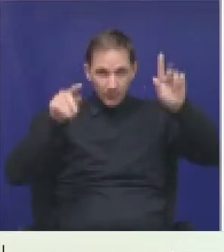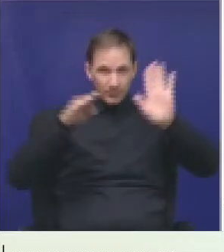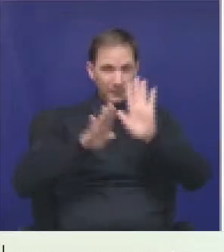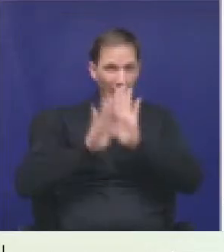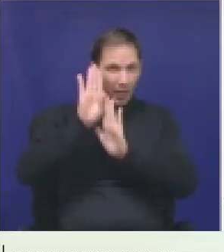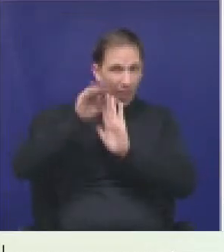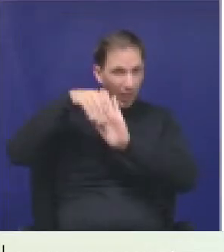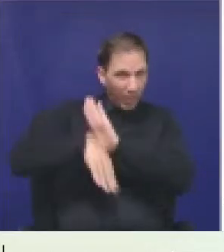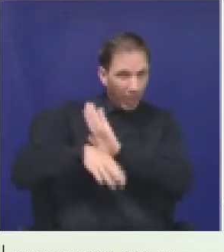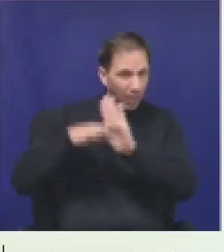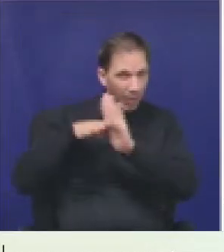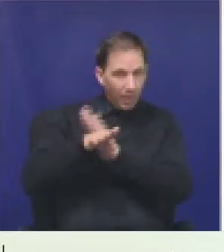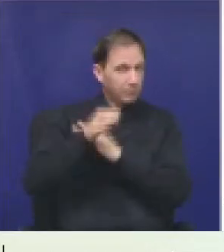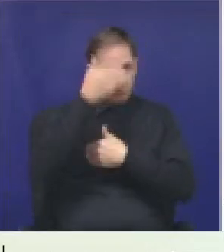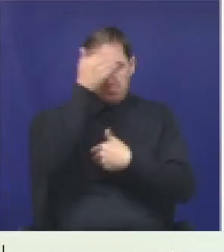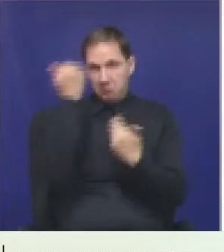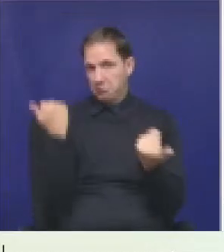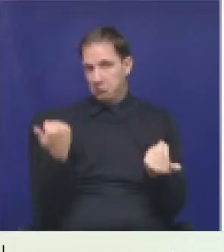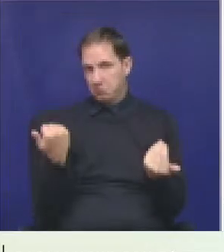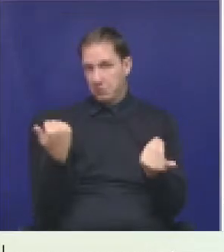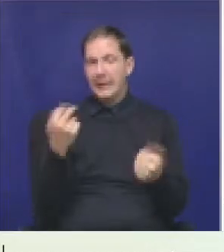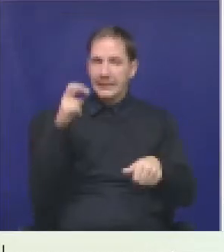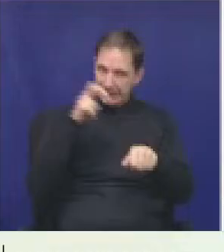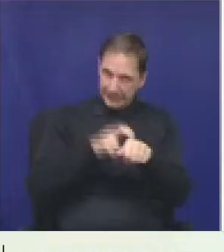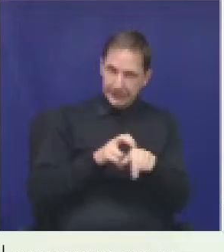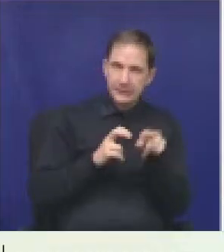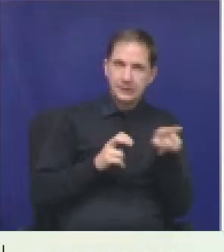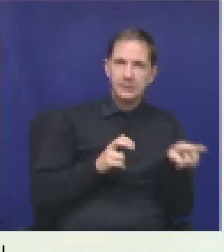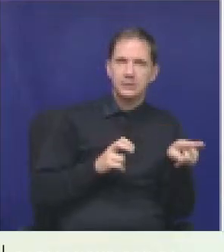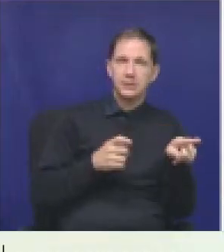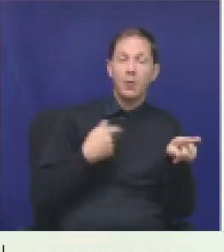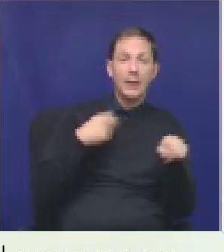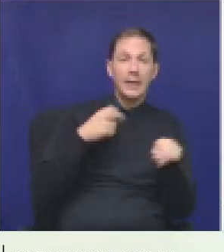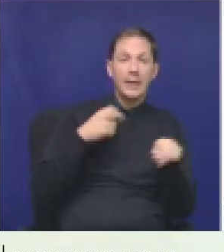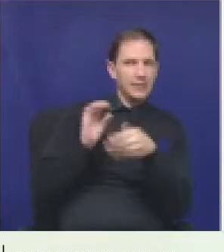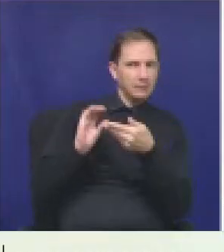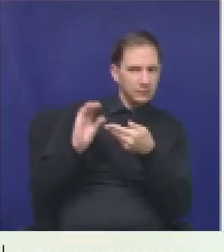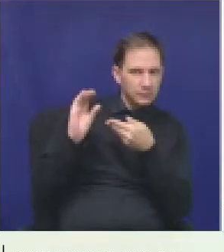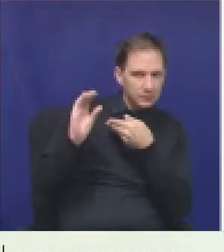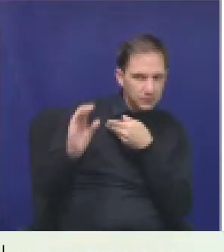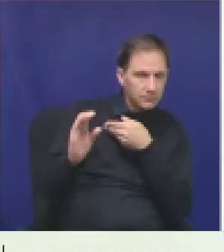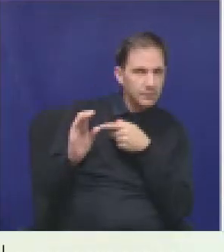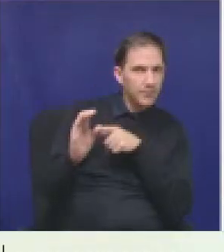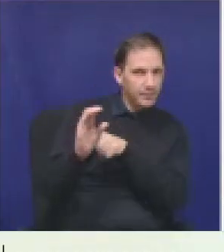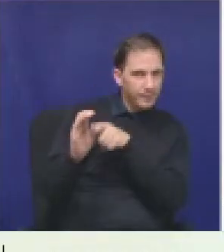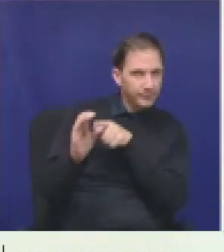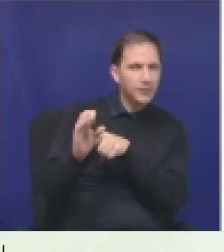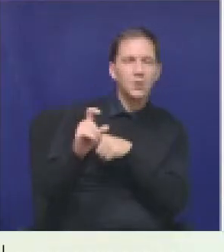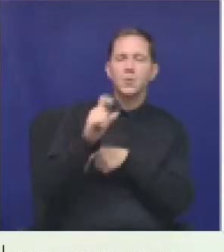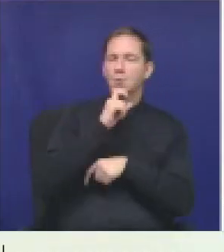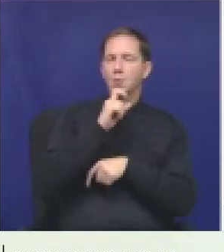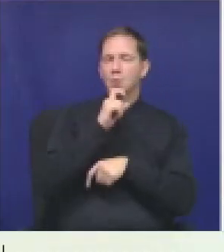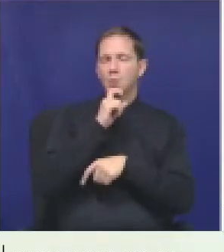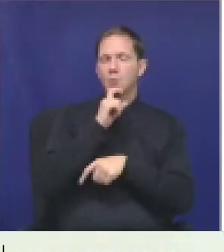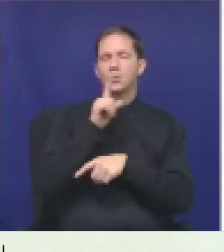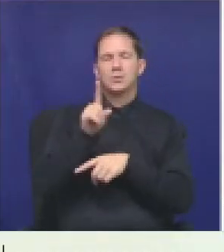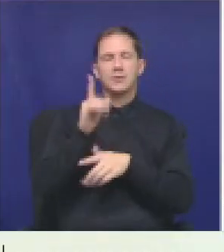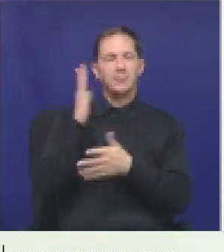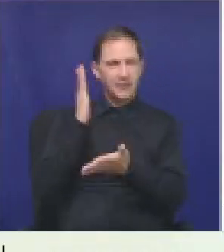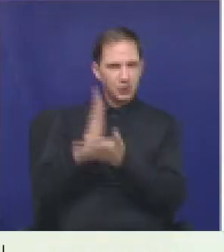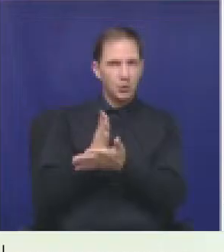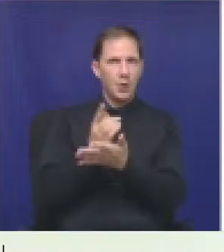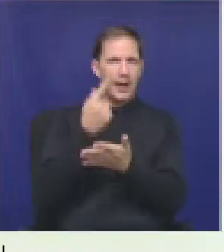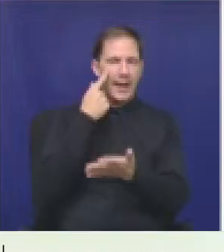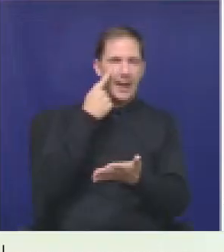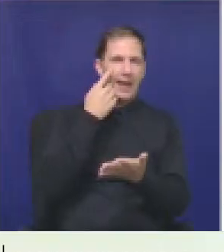accountability. And without investment in Stats SA, we risk undermining the very foundation of